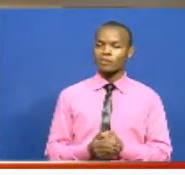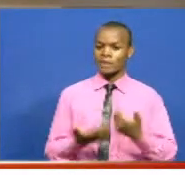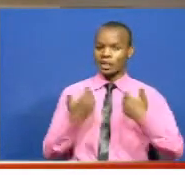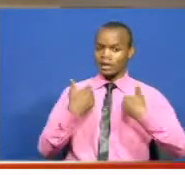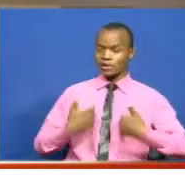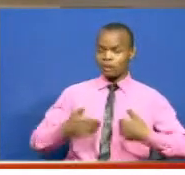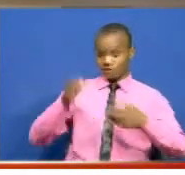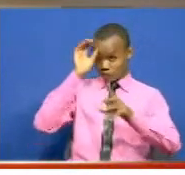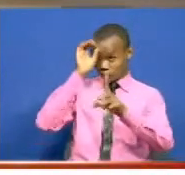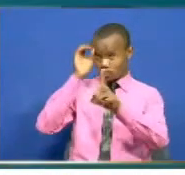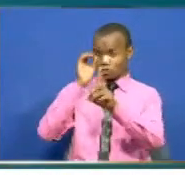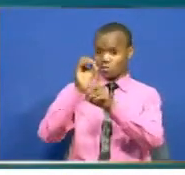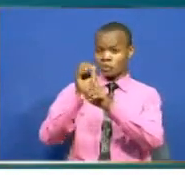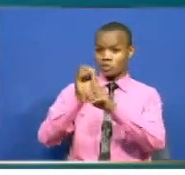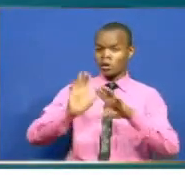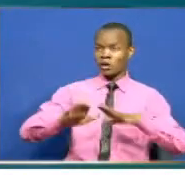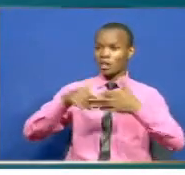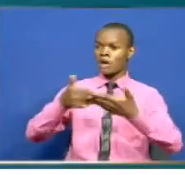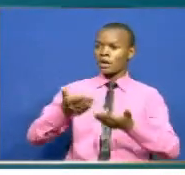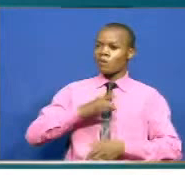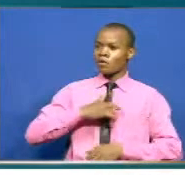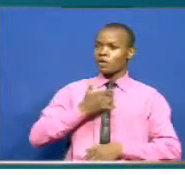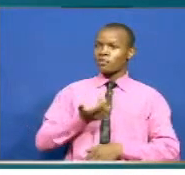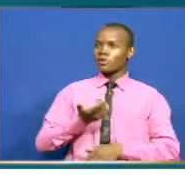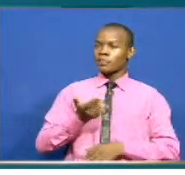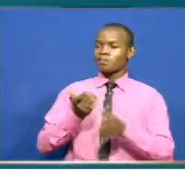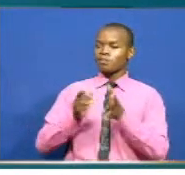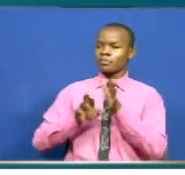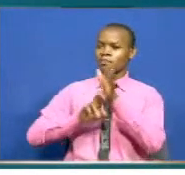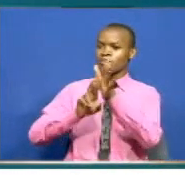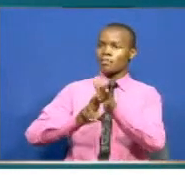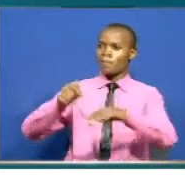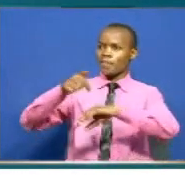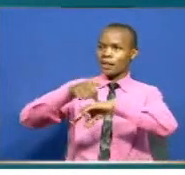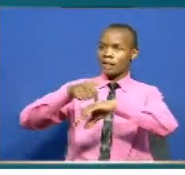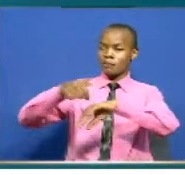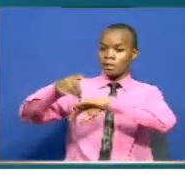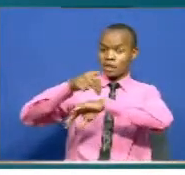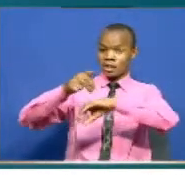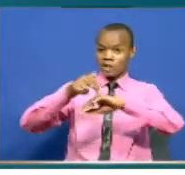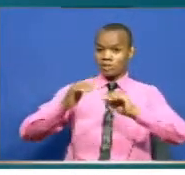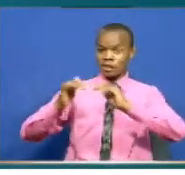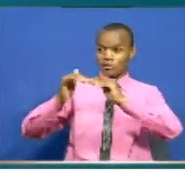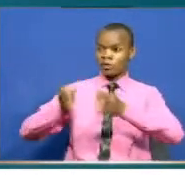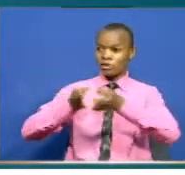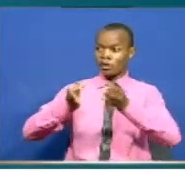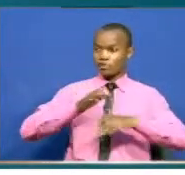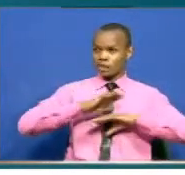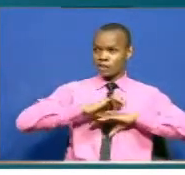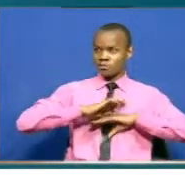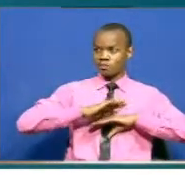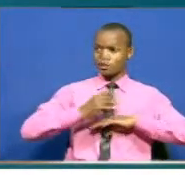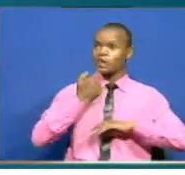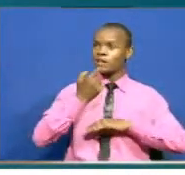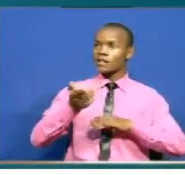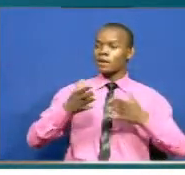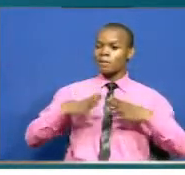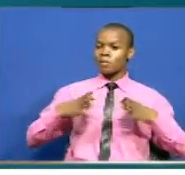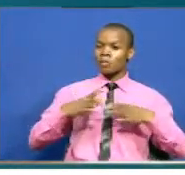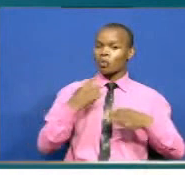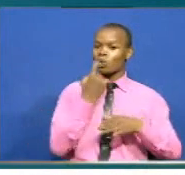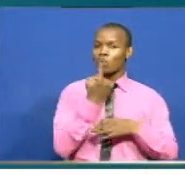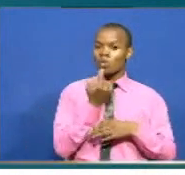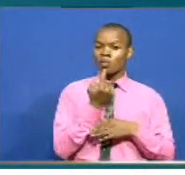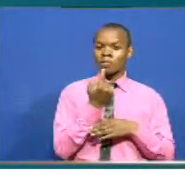in terms of what I feel about representation at the executive level, whether that is sufficient enough to say those people who are underrepresented